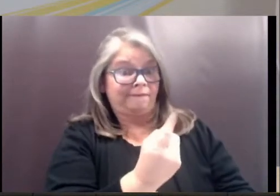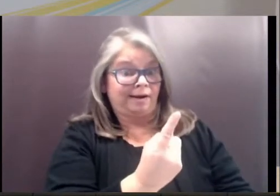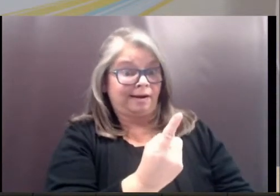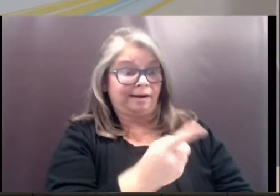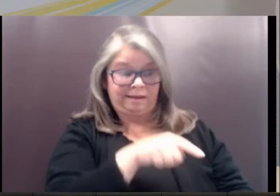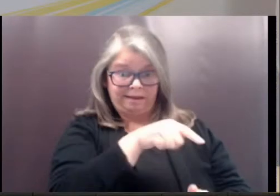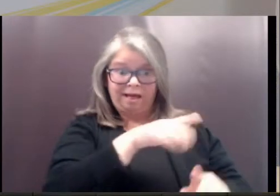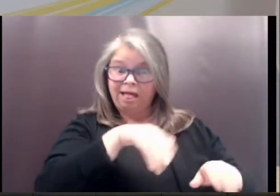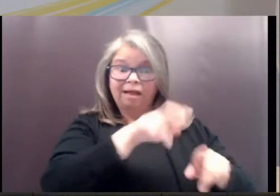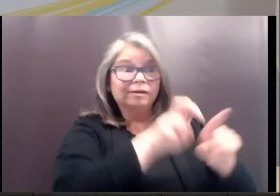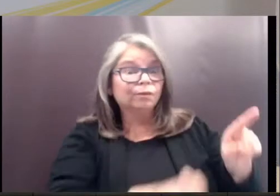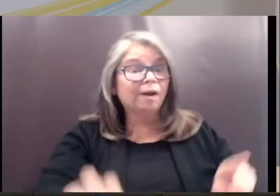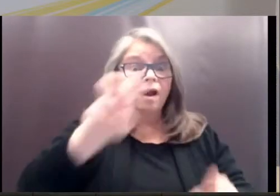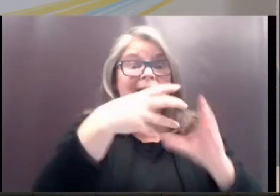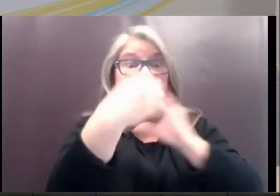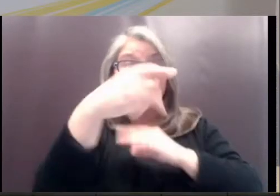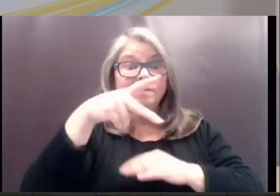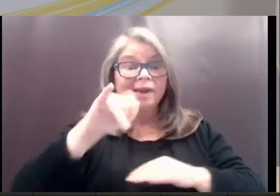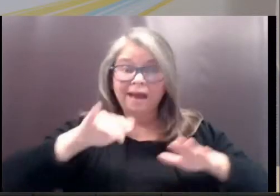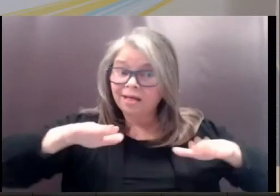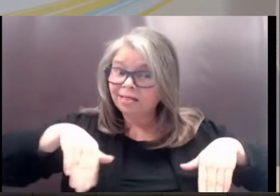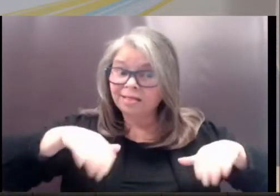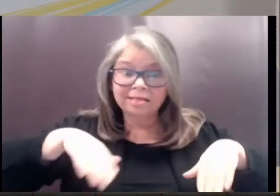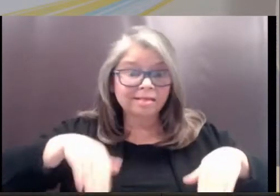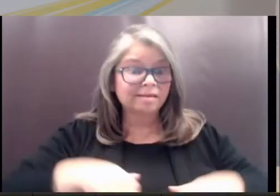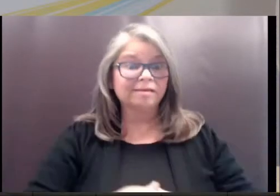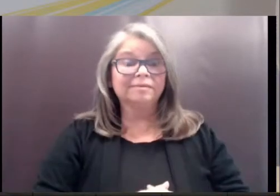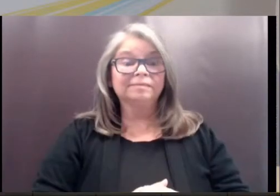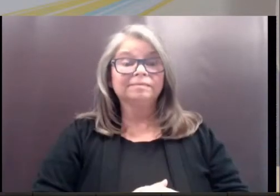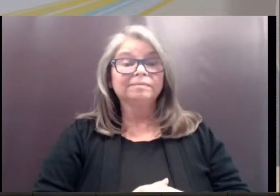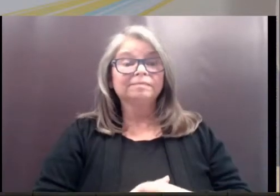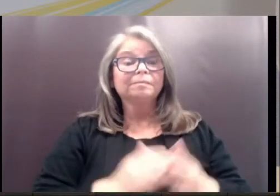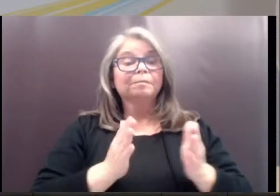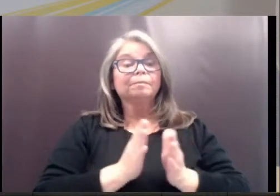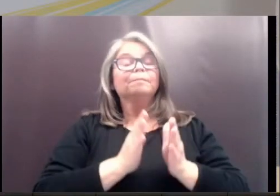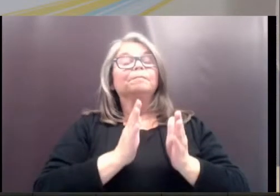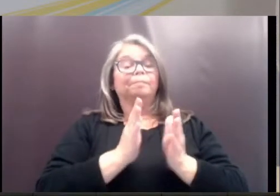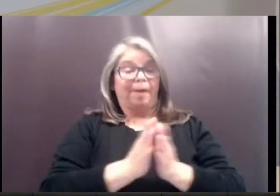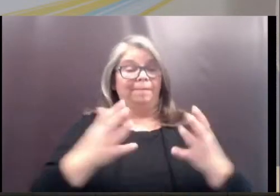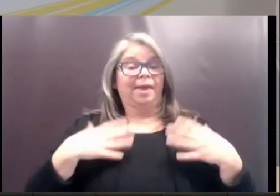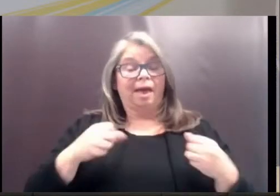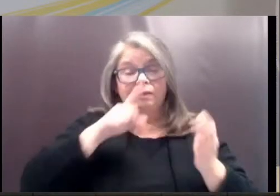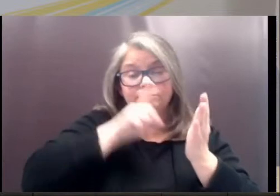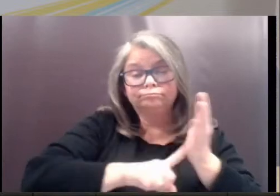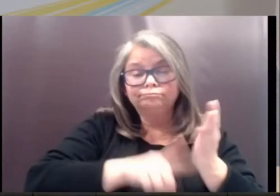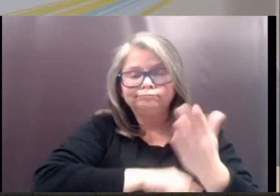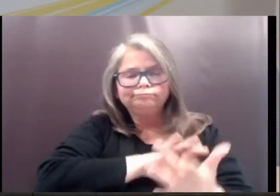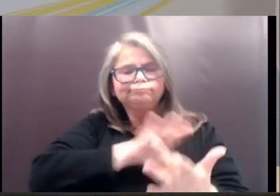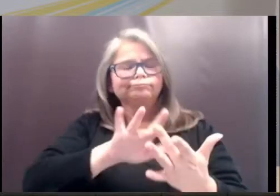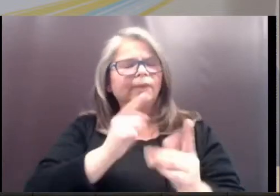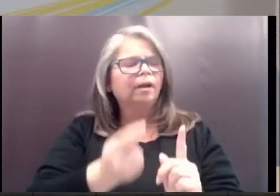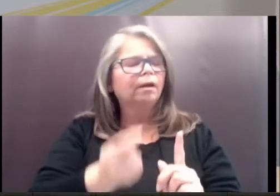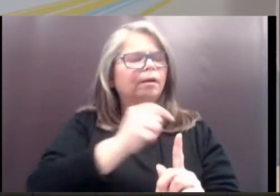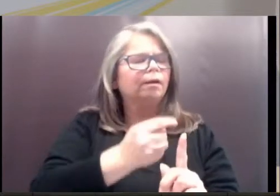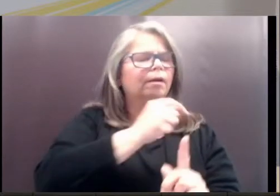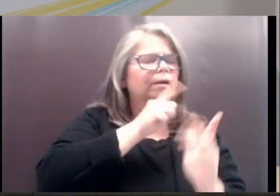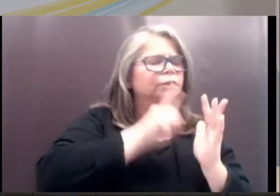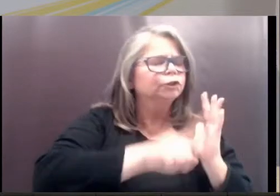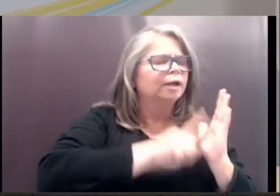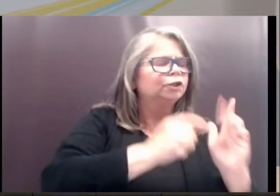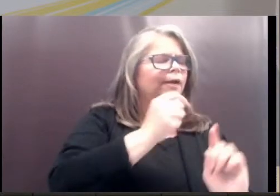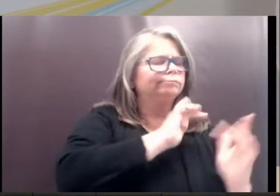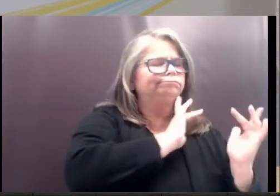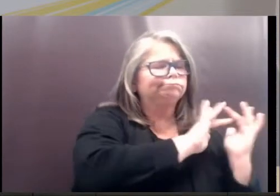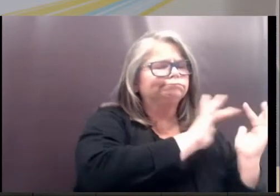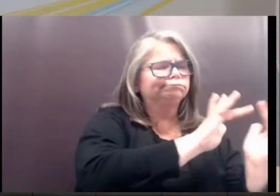Contact tracing and the public health investigation continues. We have not yet identified the source of the outbreak, but public